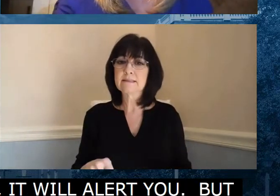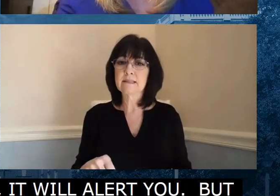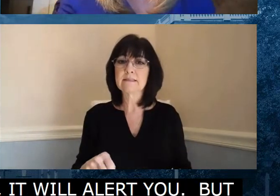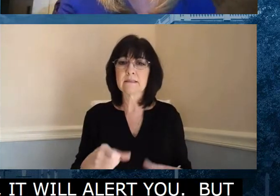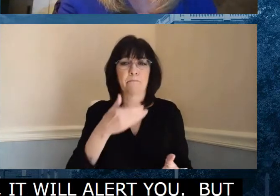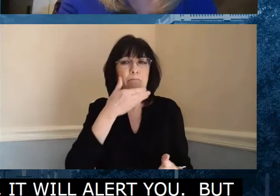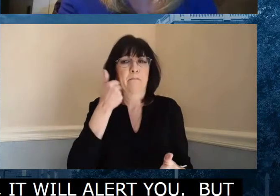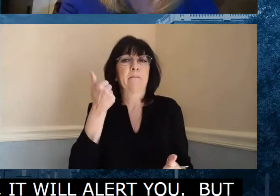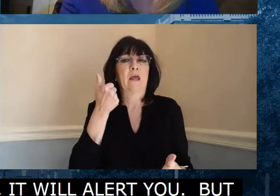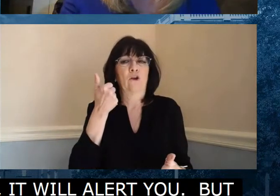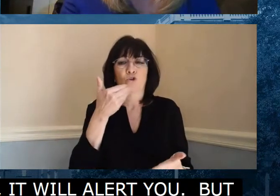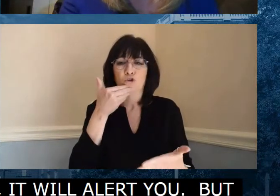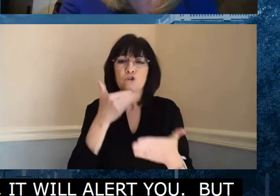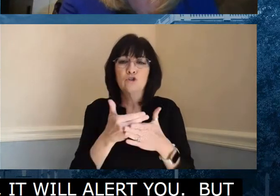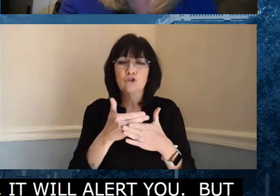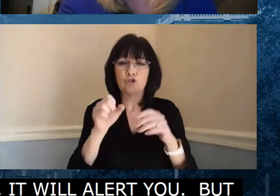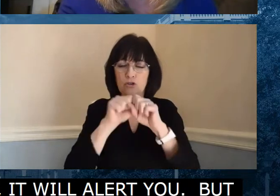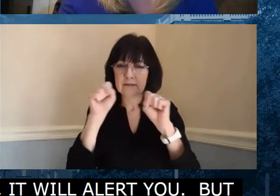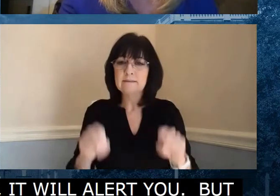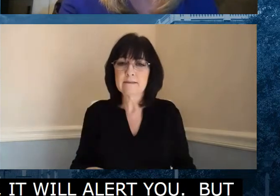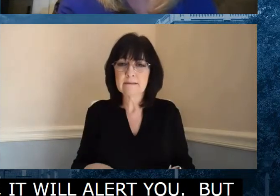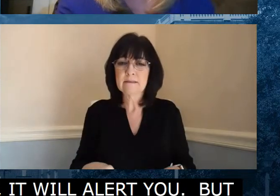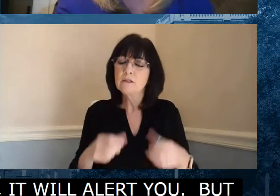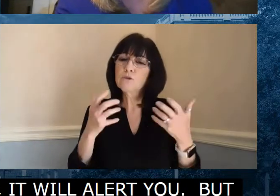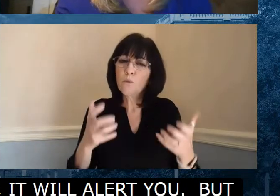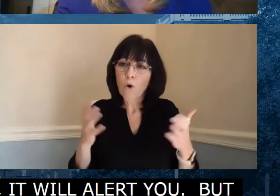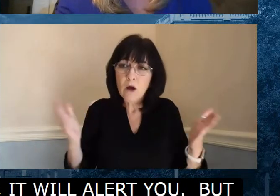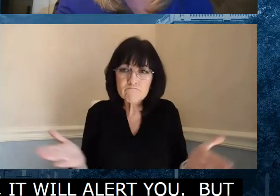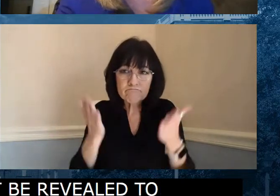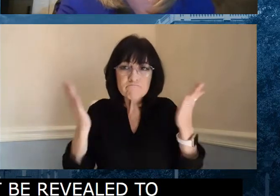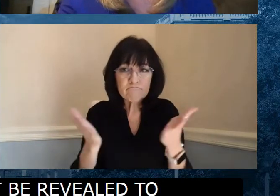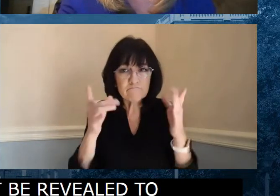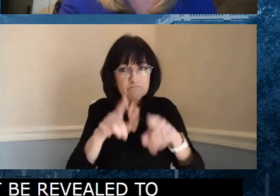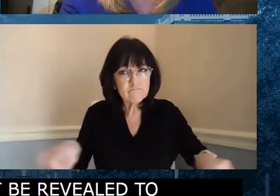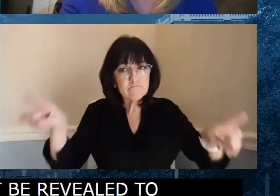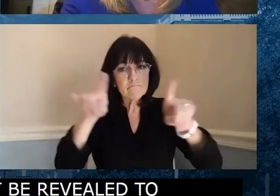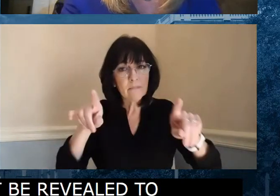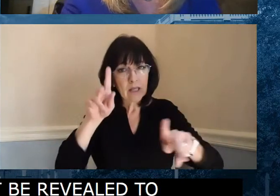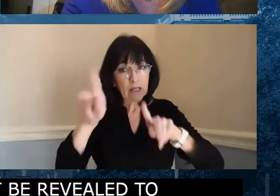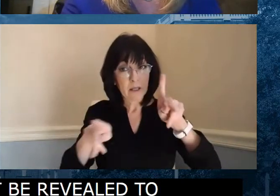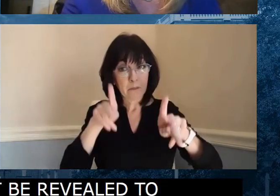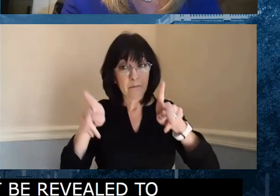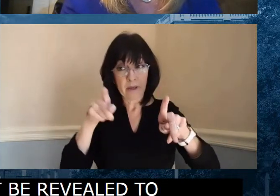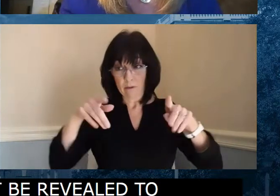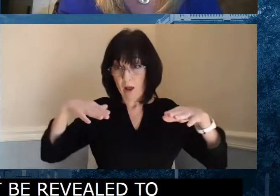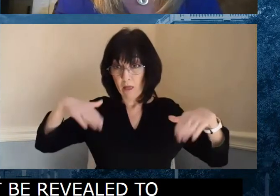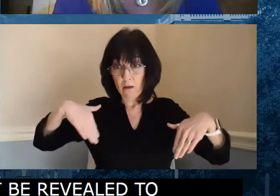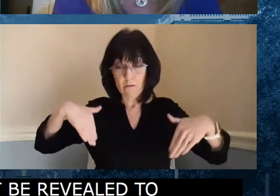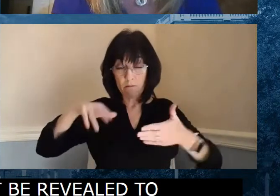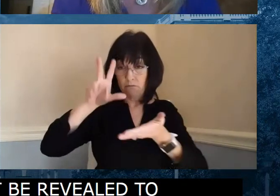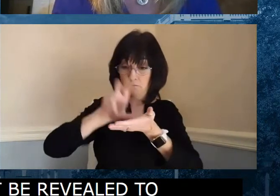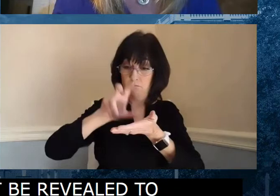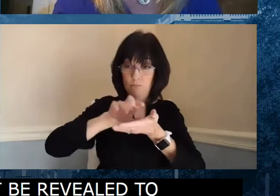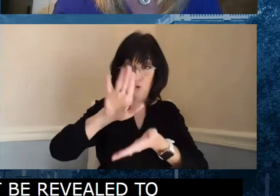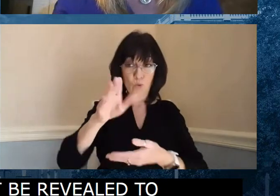who download and activate it. And so we want to remind people and urge people, if you haven't downloaded this to your